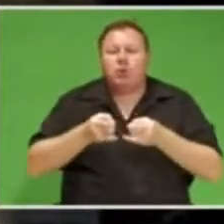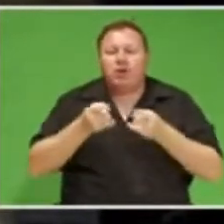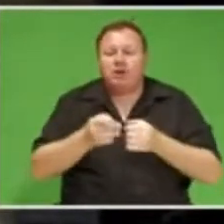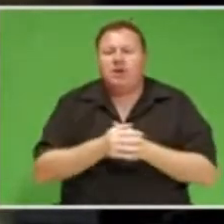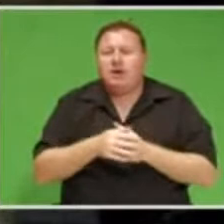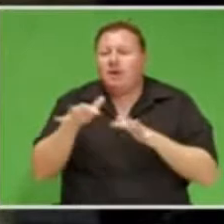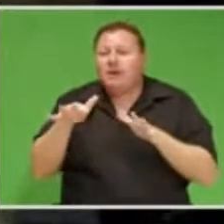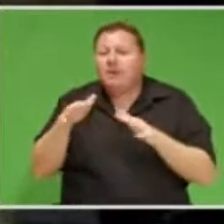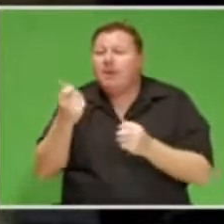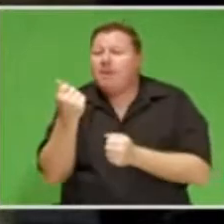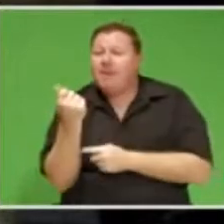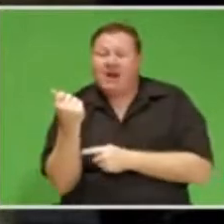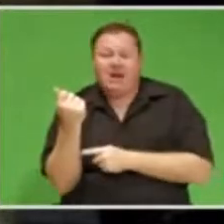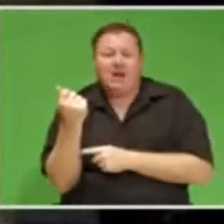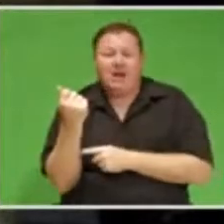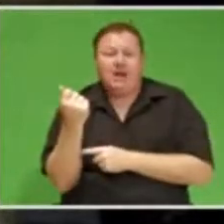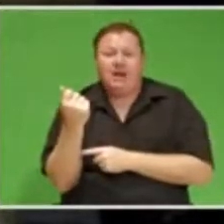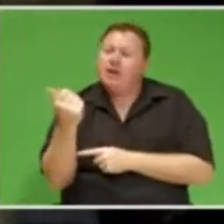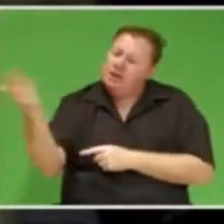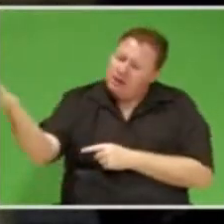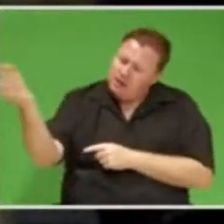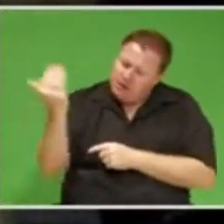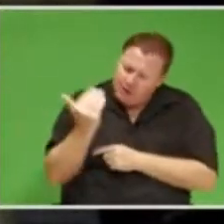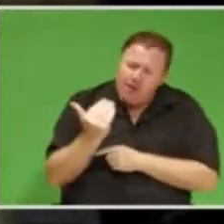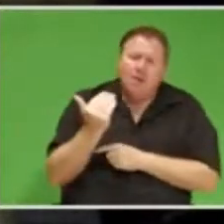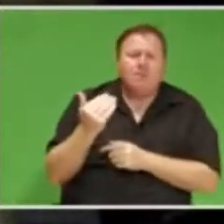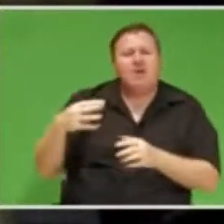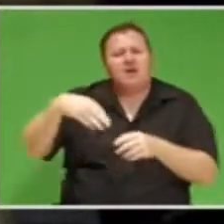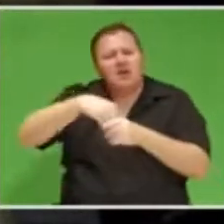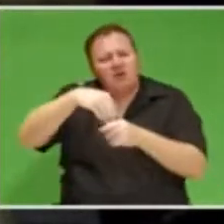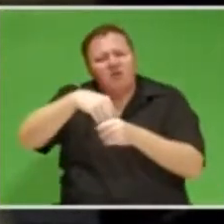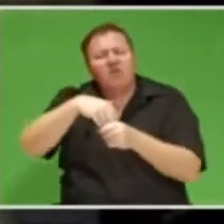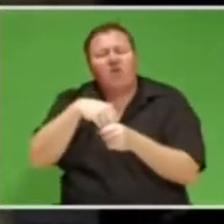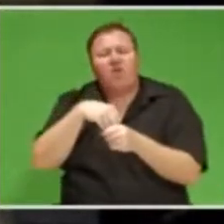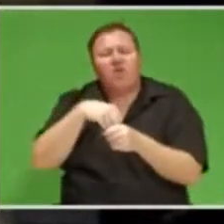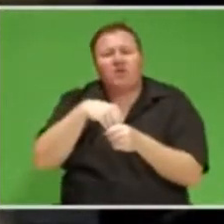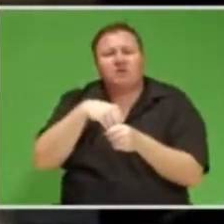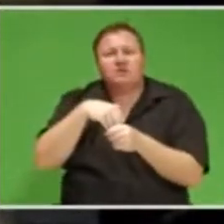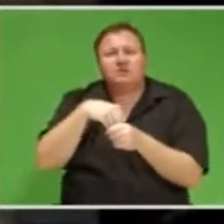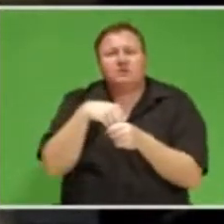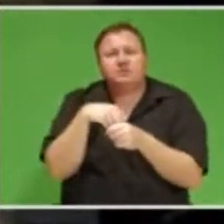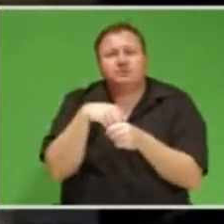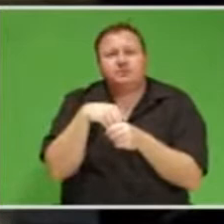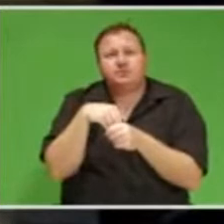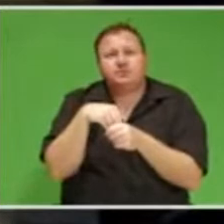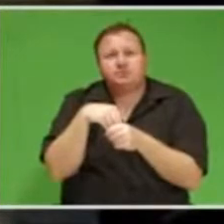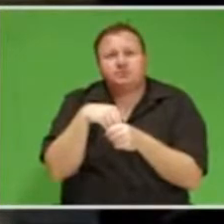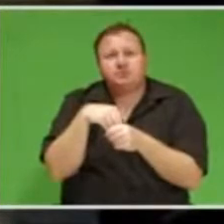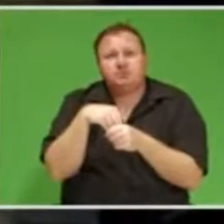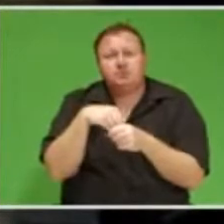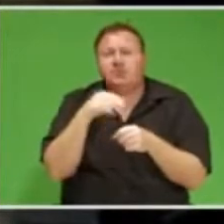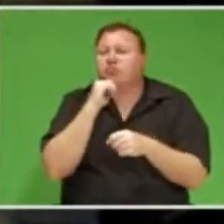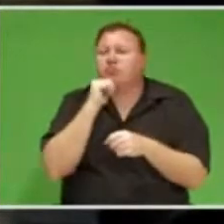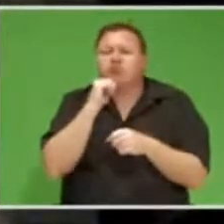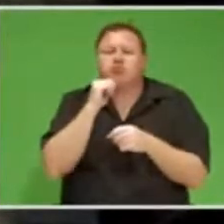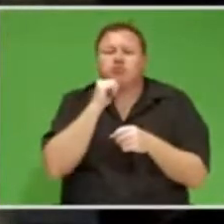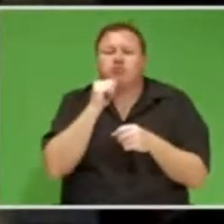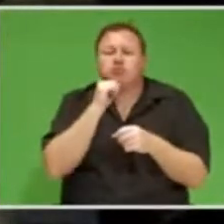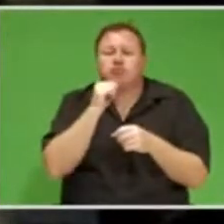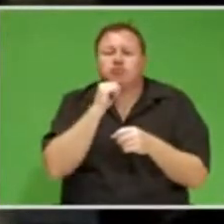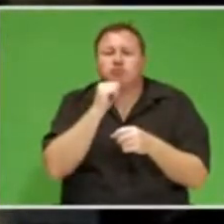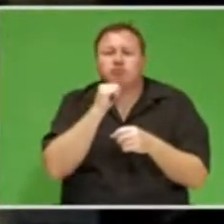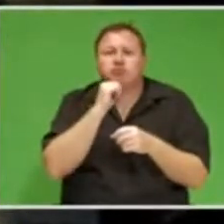money, that they should come and participate without diluting the important role that is